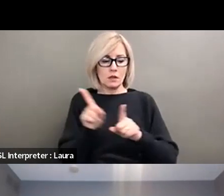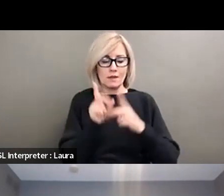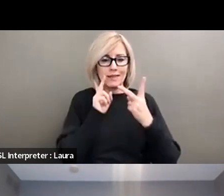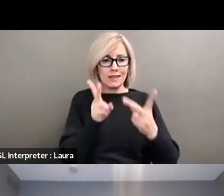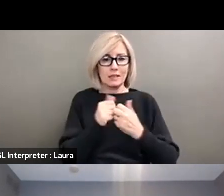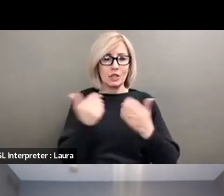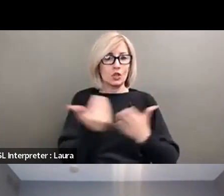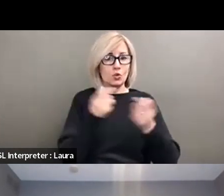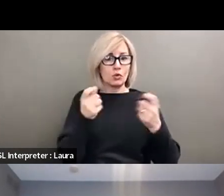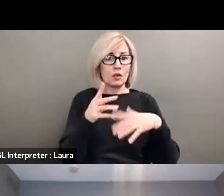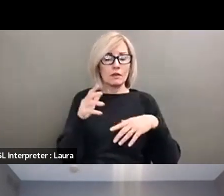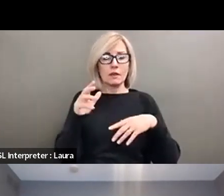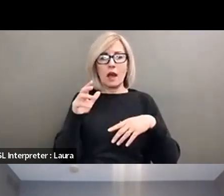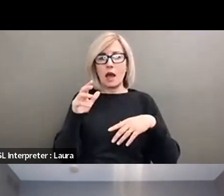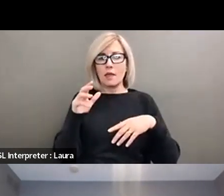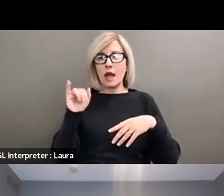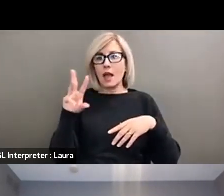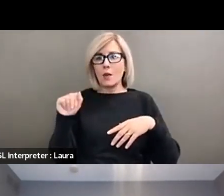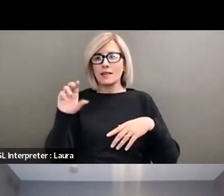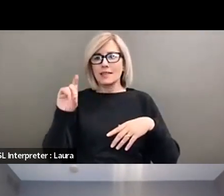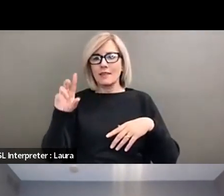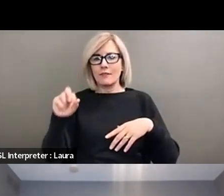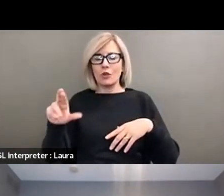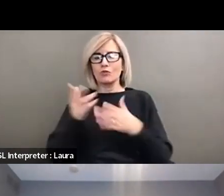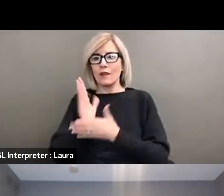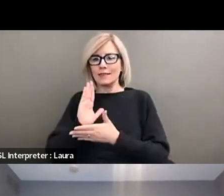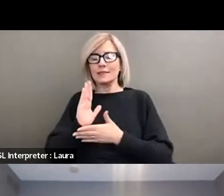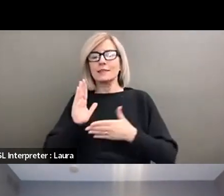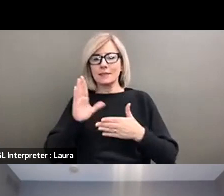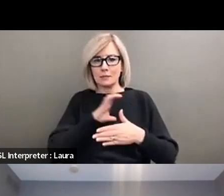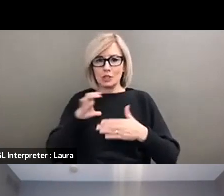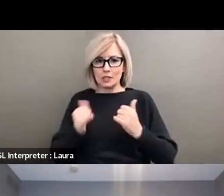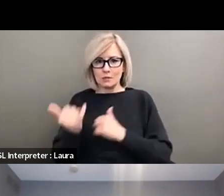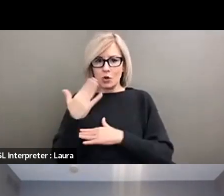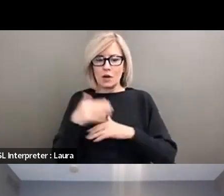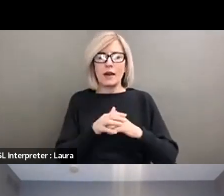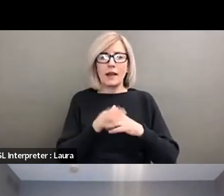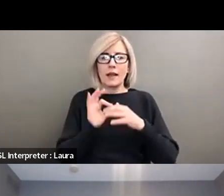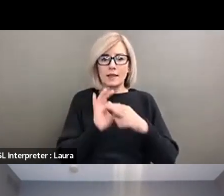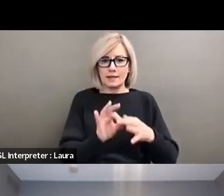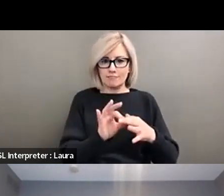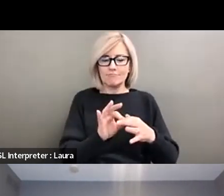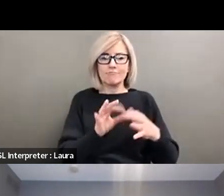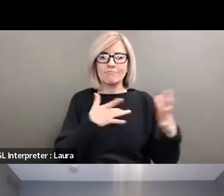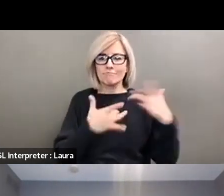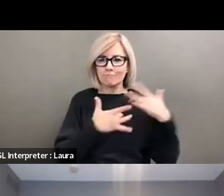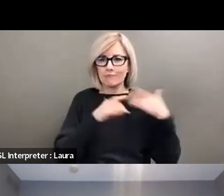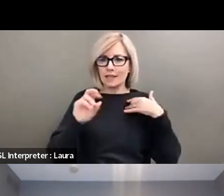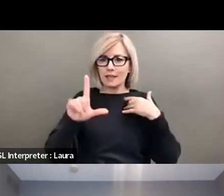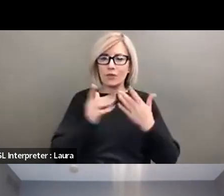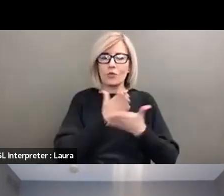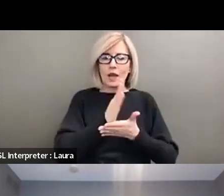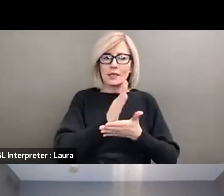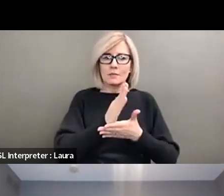new director of the Iowa Civil Rights Commission this morning, and they have to do with concerns about civil rights being violated